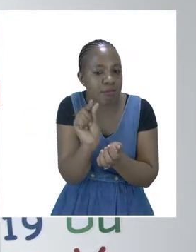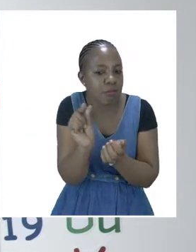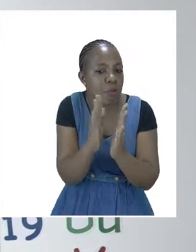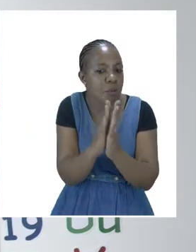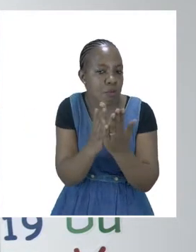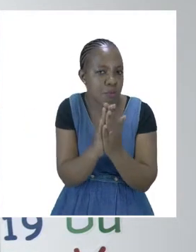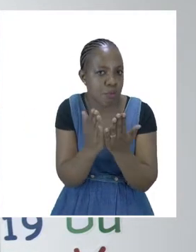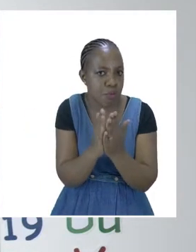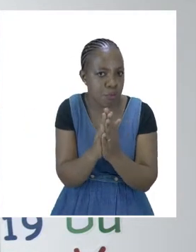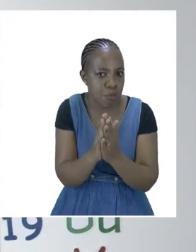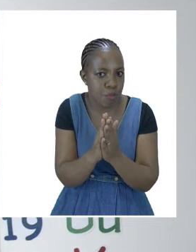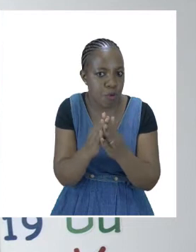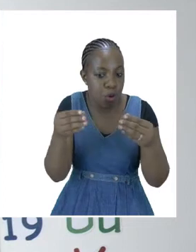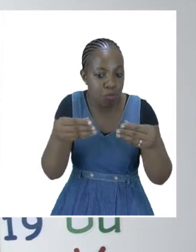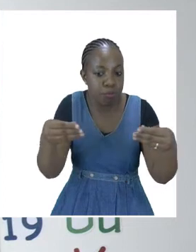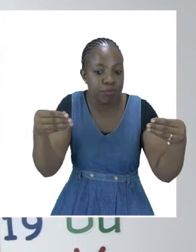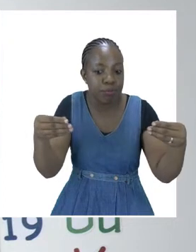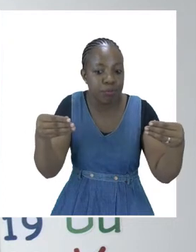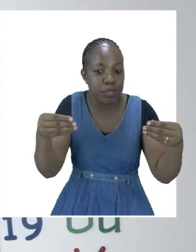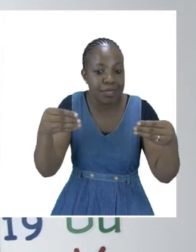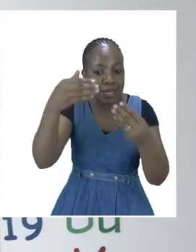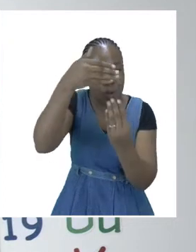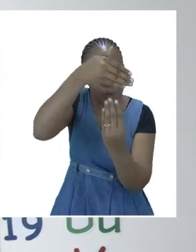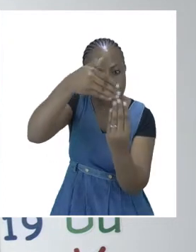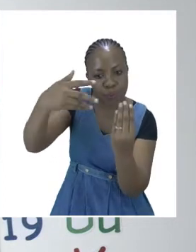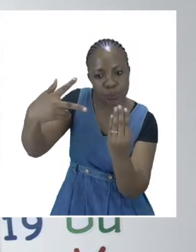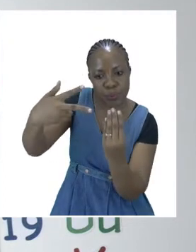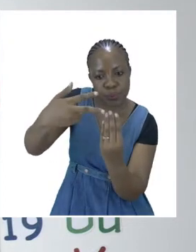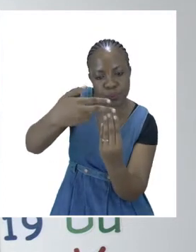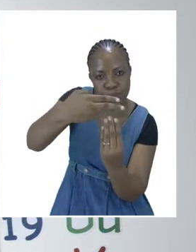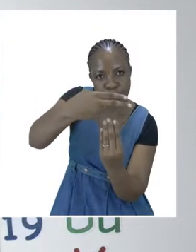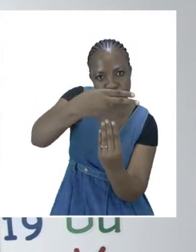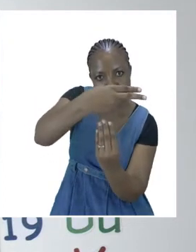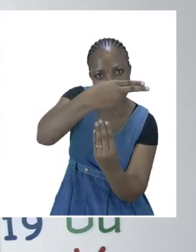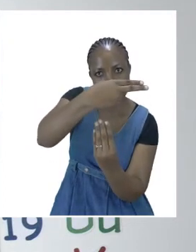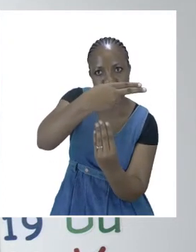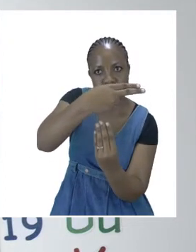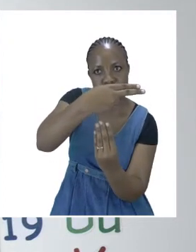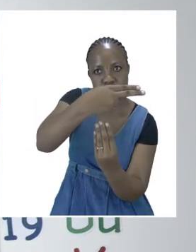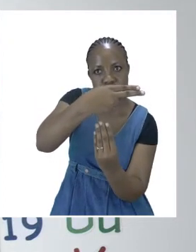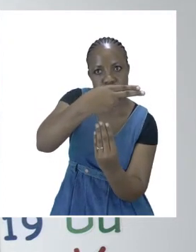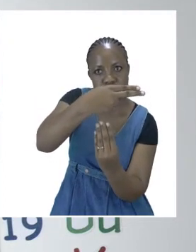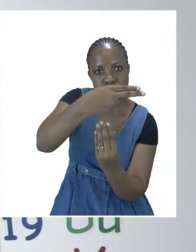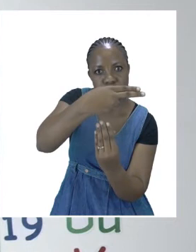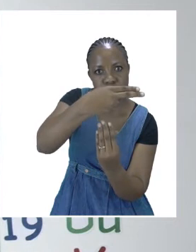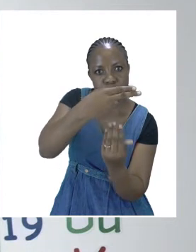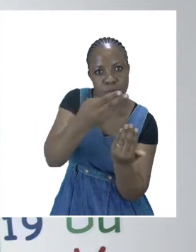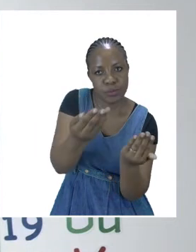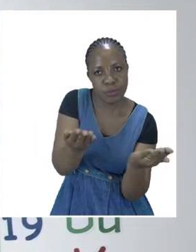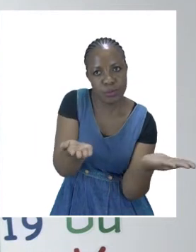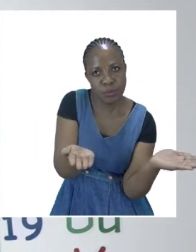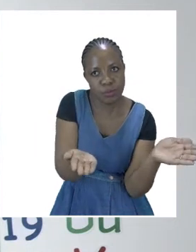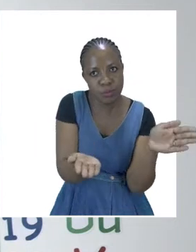booklet. Please cut the top of the lesson booklet with a pair of scissors and fold